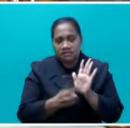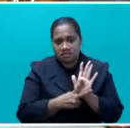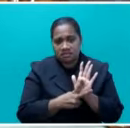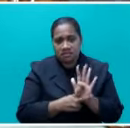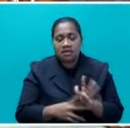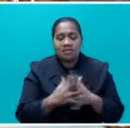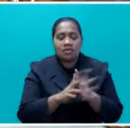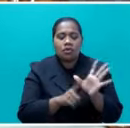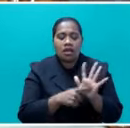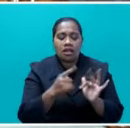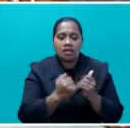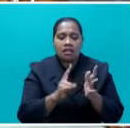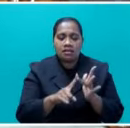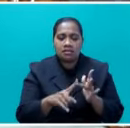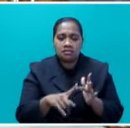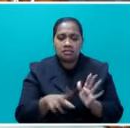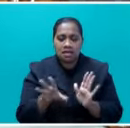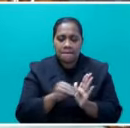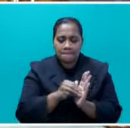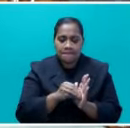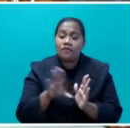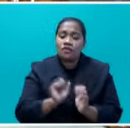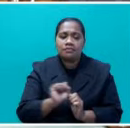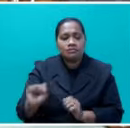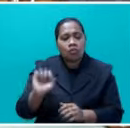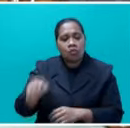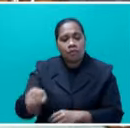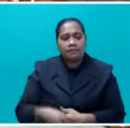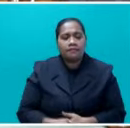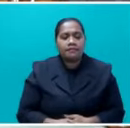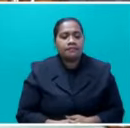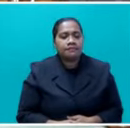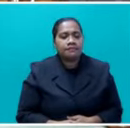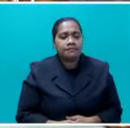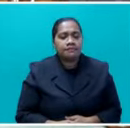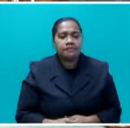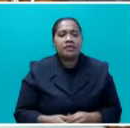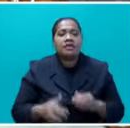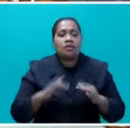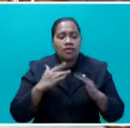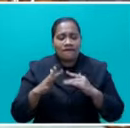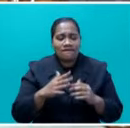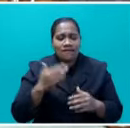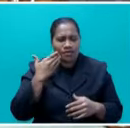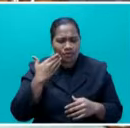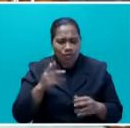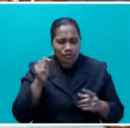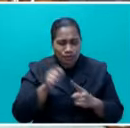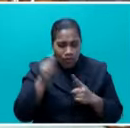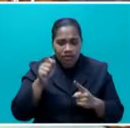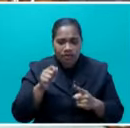Walesi app, while in the safety of their homes. With the deployment of initiatives like the FM network and the Wi-Fi hotspots, this will further